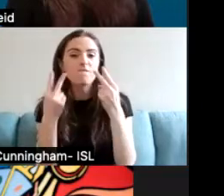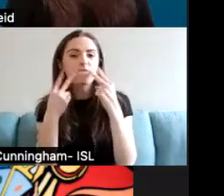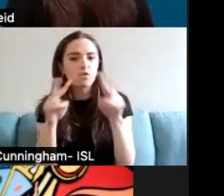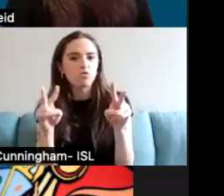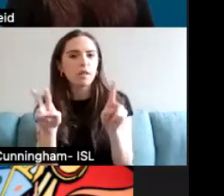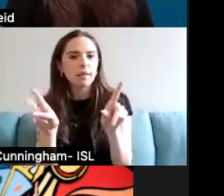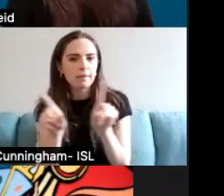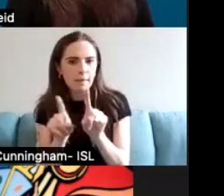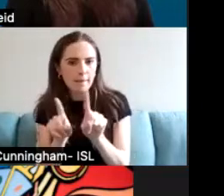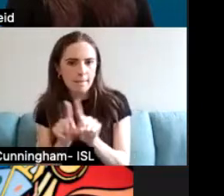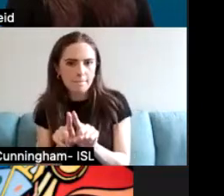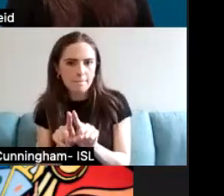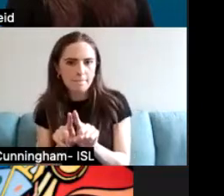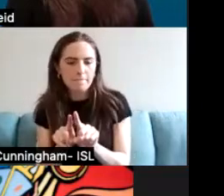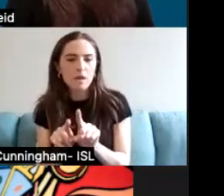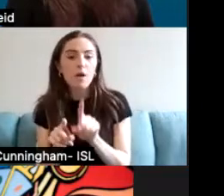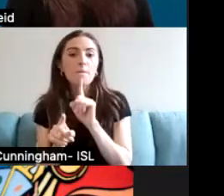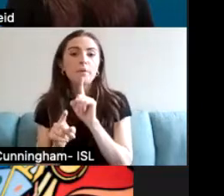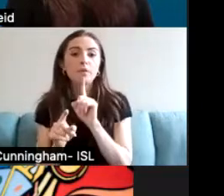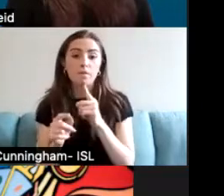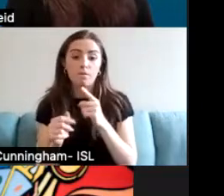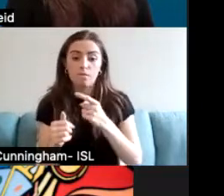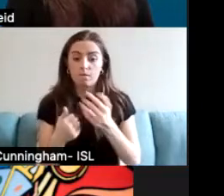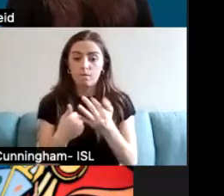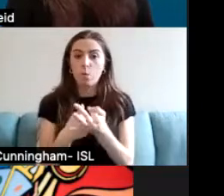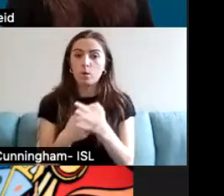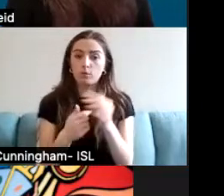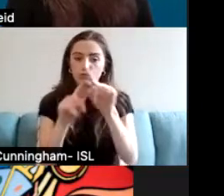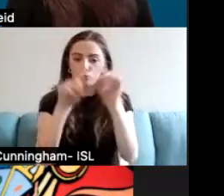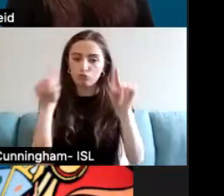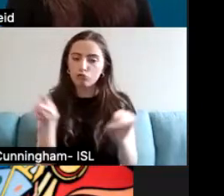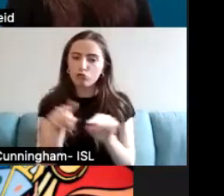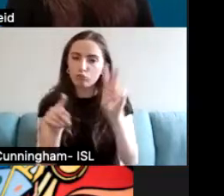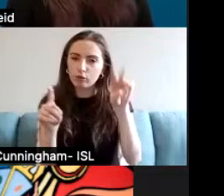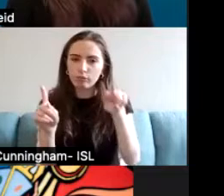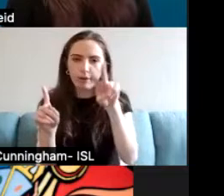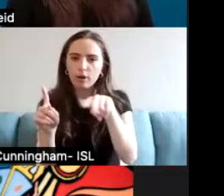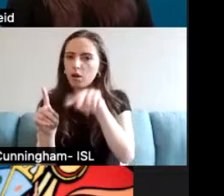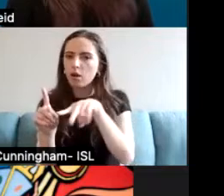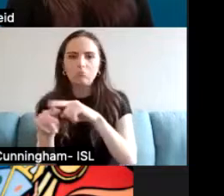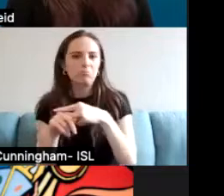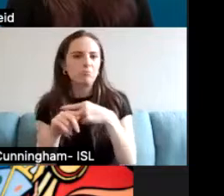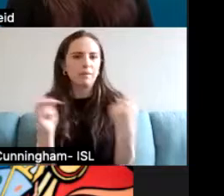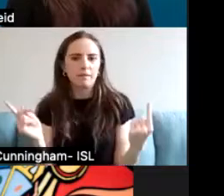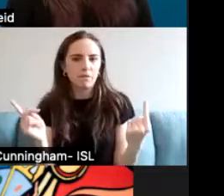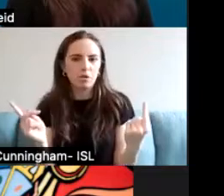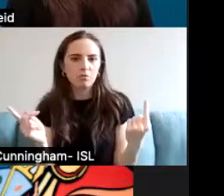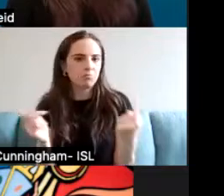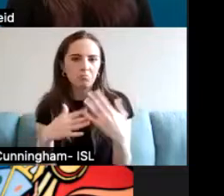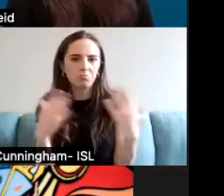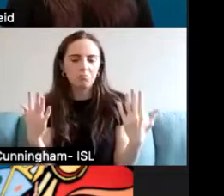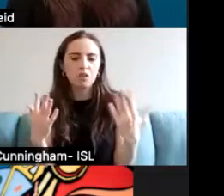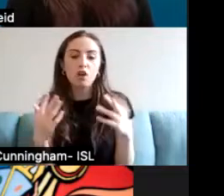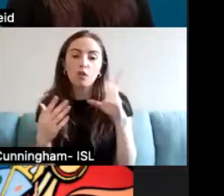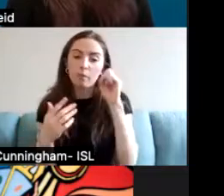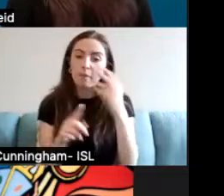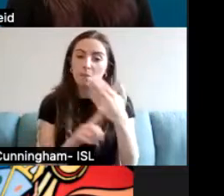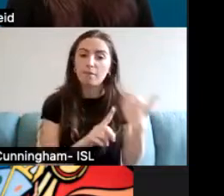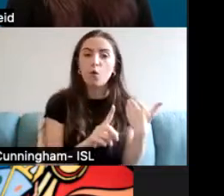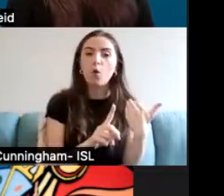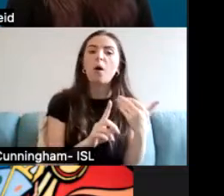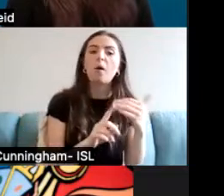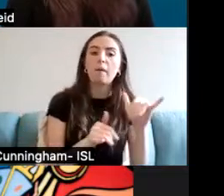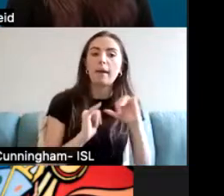to a screen reader, it is completely different. So you'll remember before that we were able to navigate through the document. It was